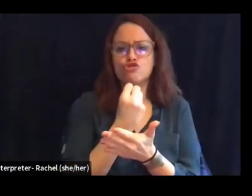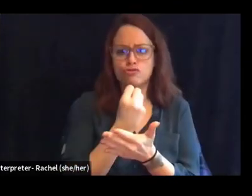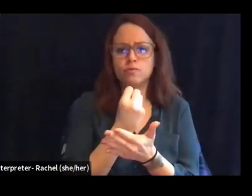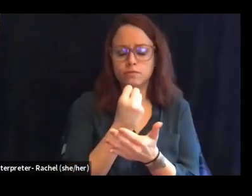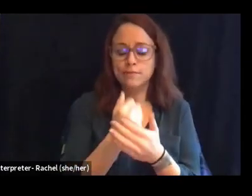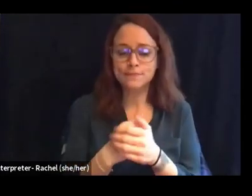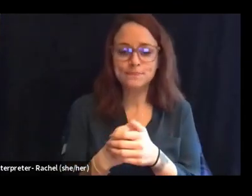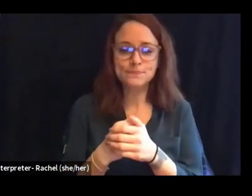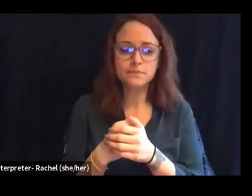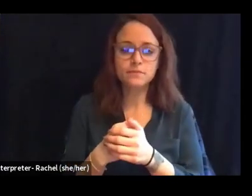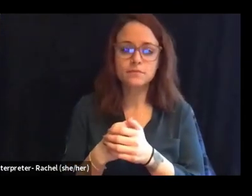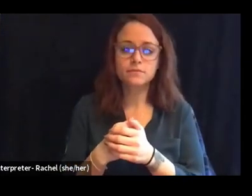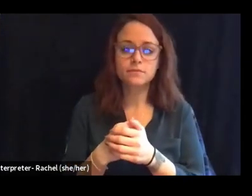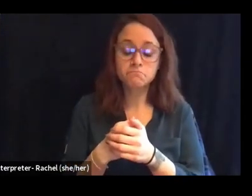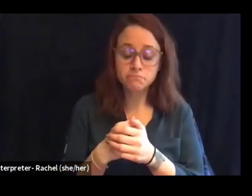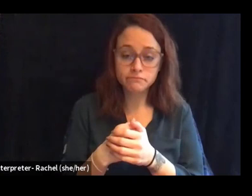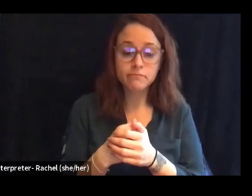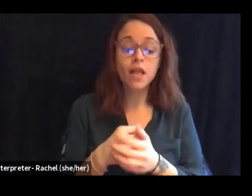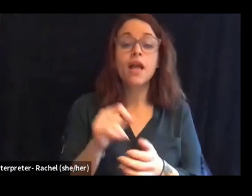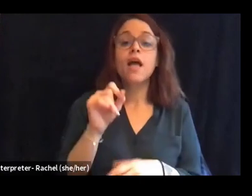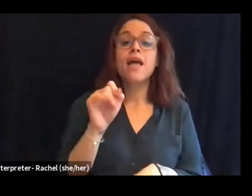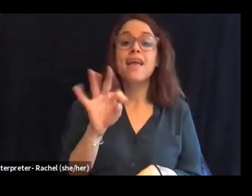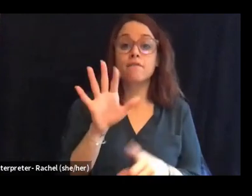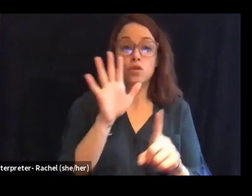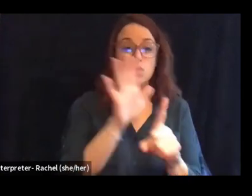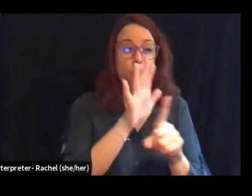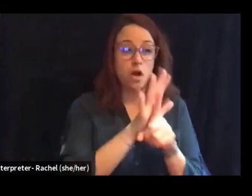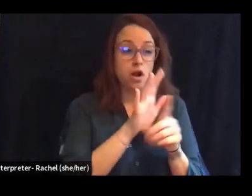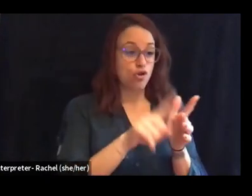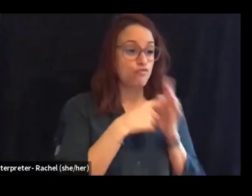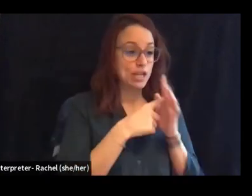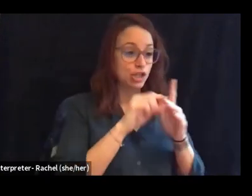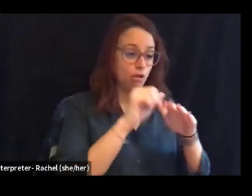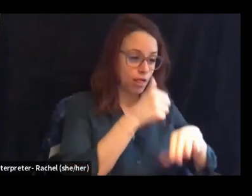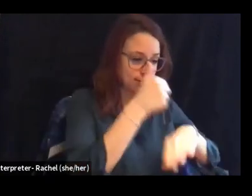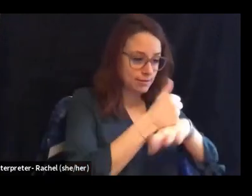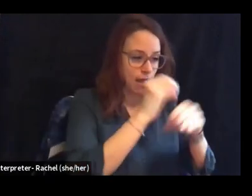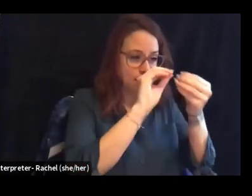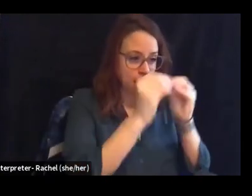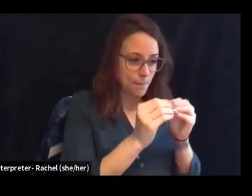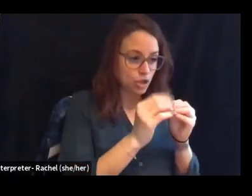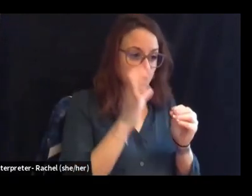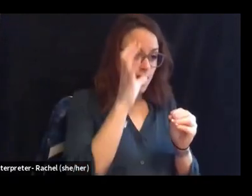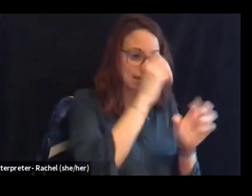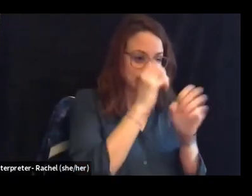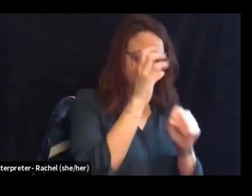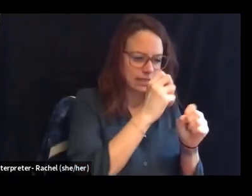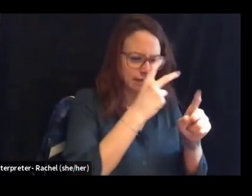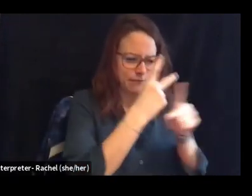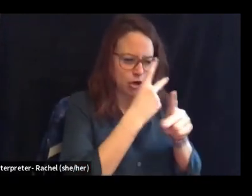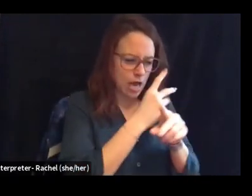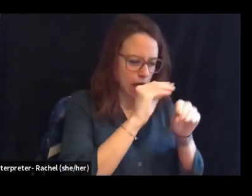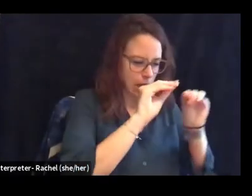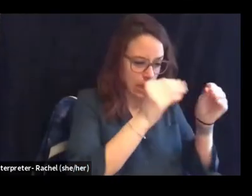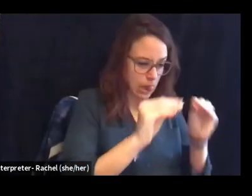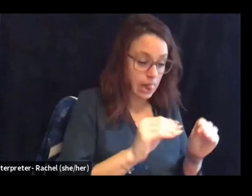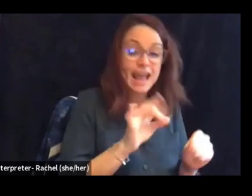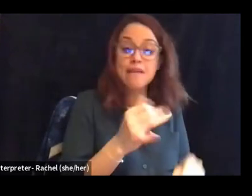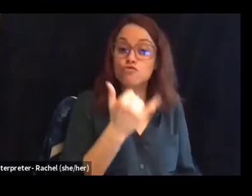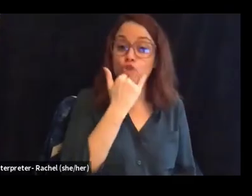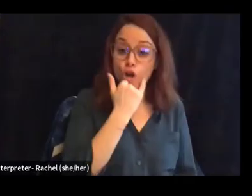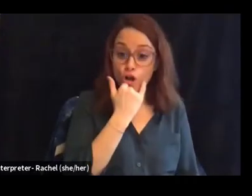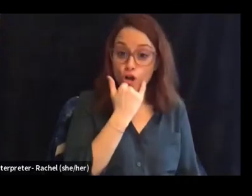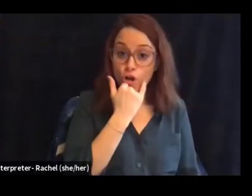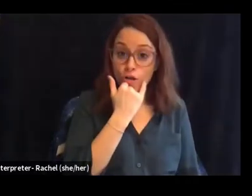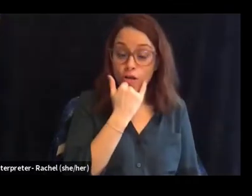And if your original estimates are faulty and you're not bringing in enough money, then the bottom line is, as a business